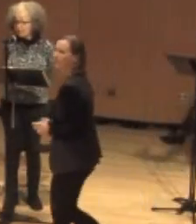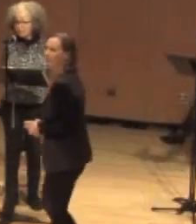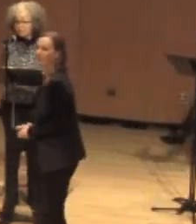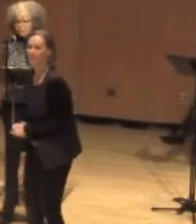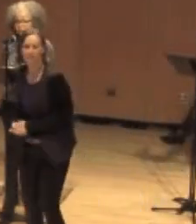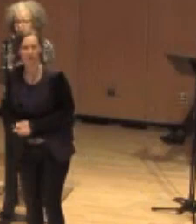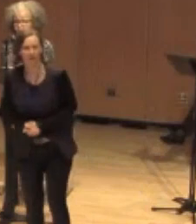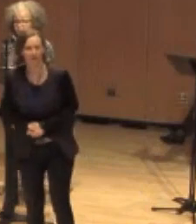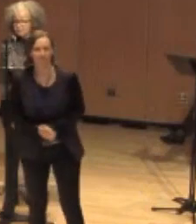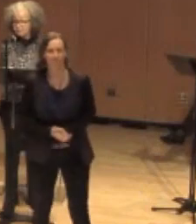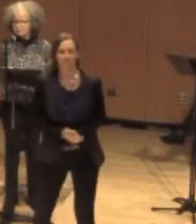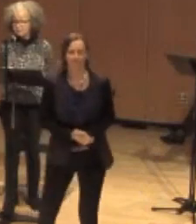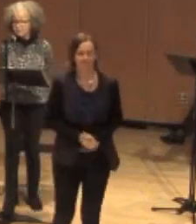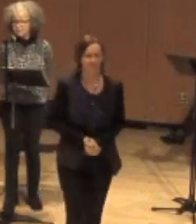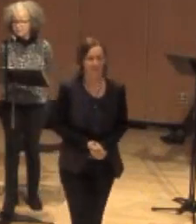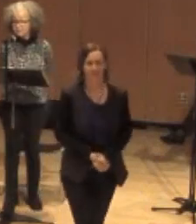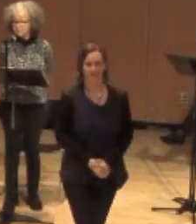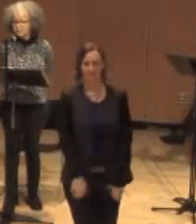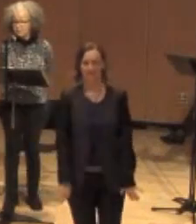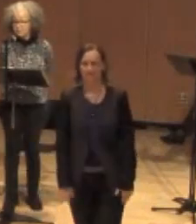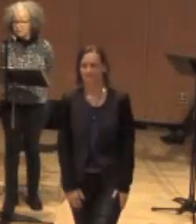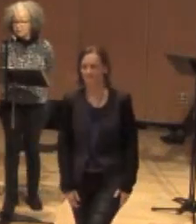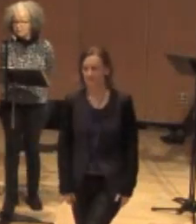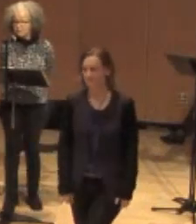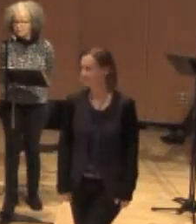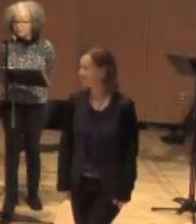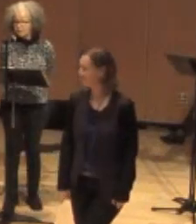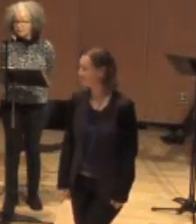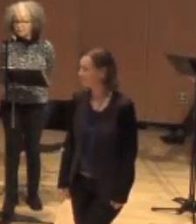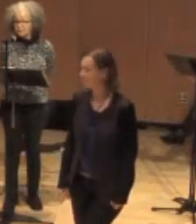and you're in thee but like one of them takes